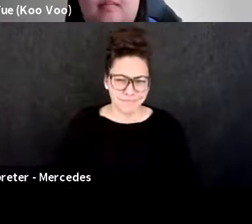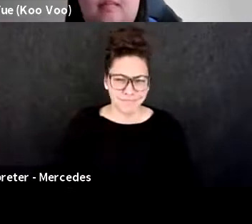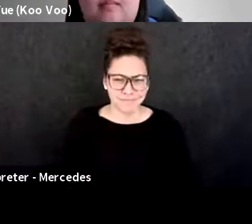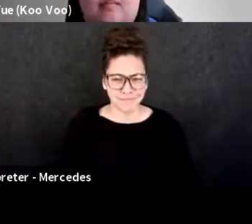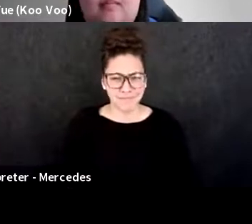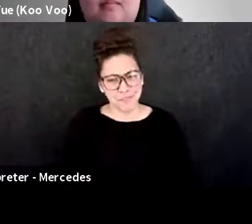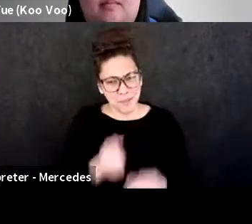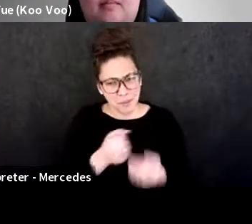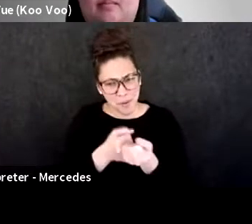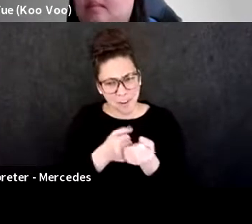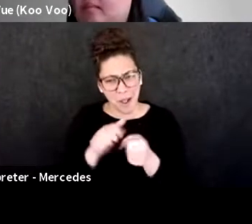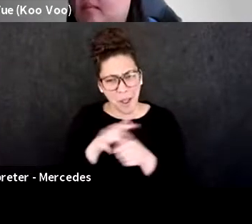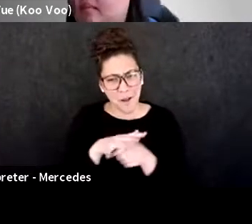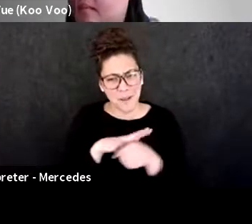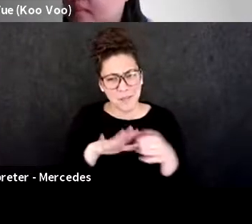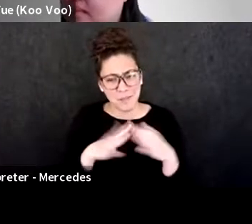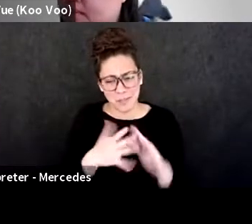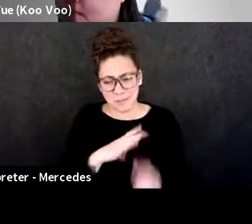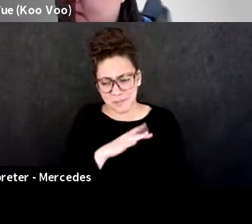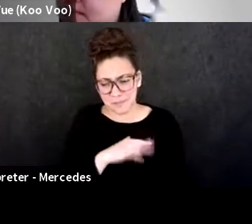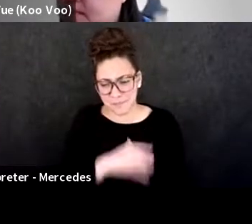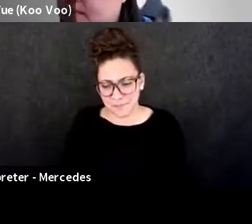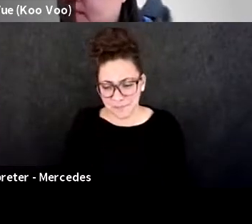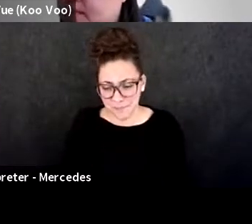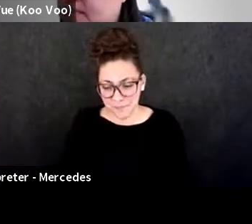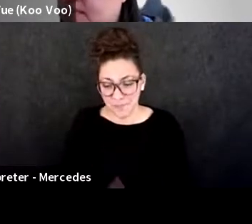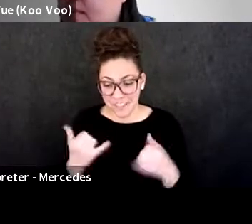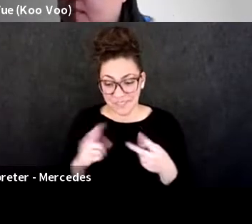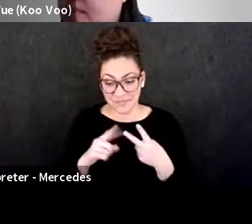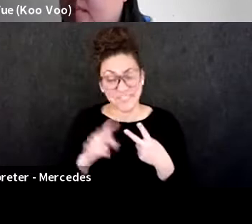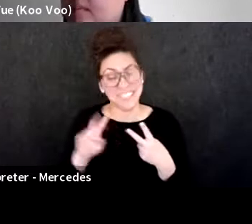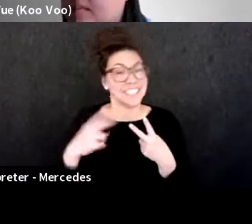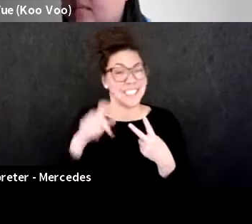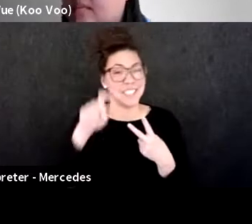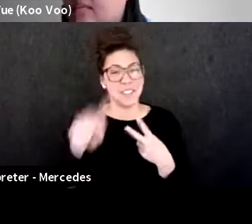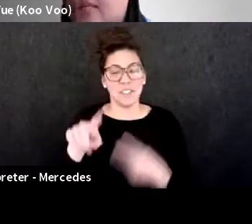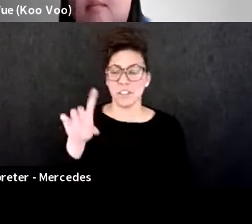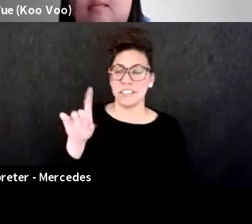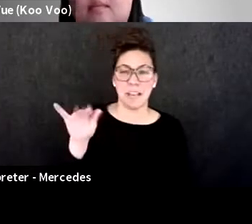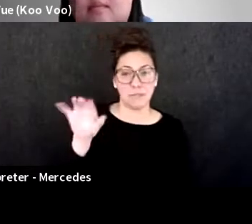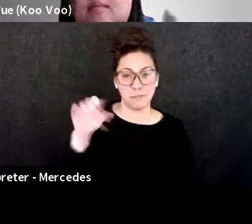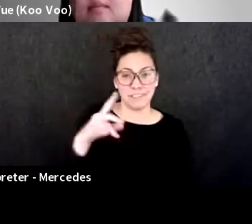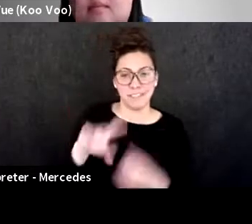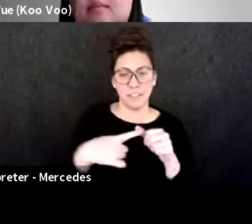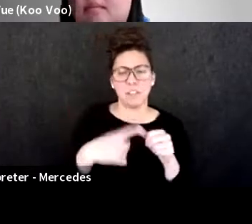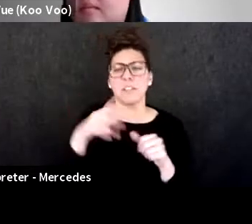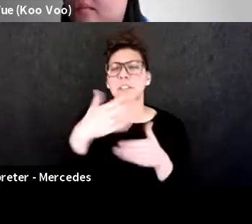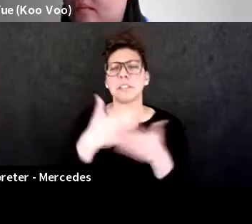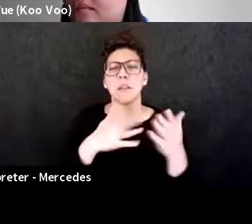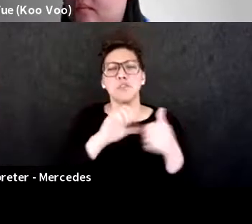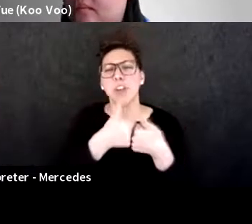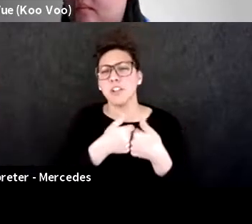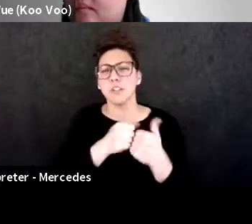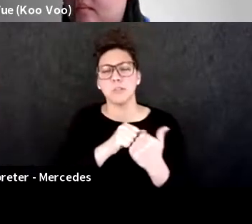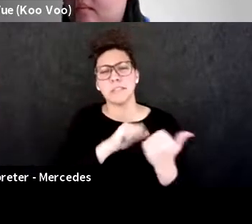So second question that we're going to know. So we're going to go to Deborah. What are some of the barriers or challenges in pursuing new roles or